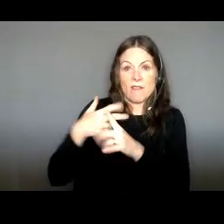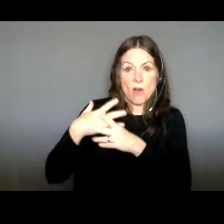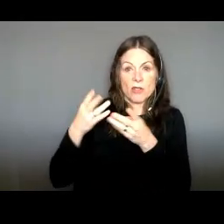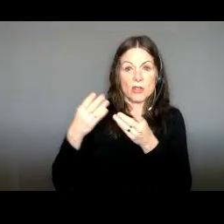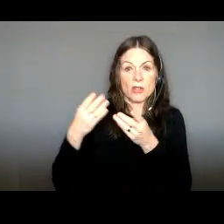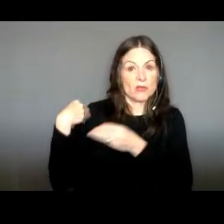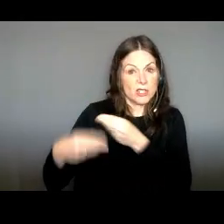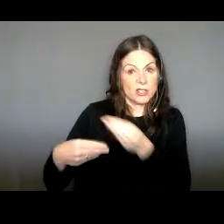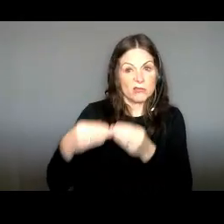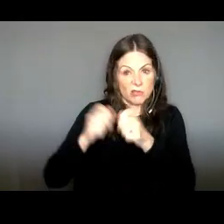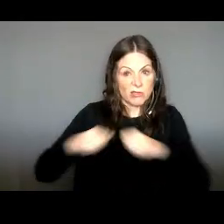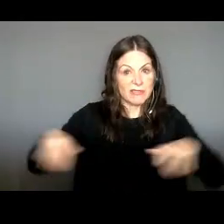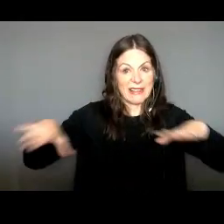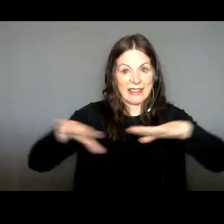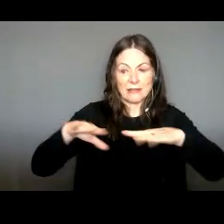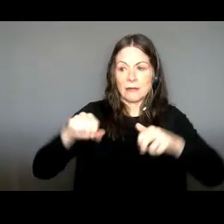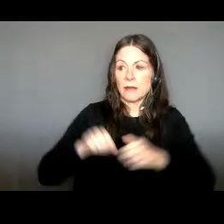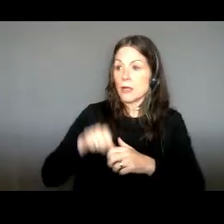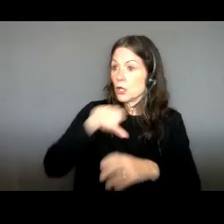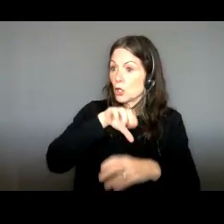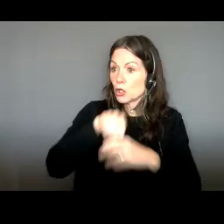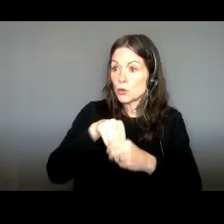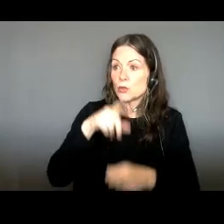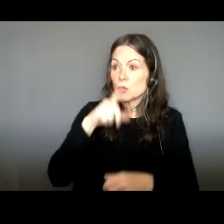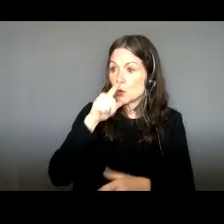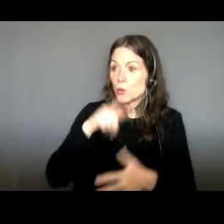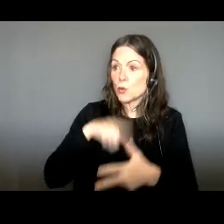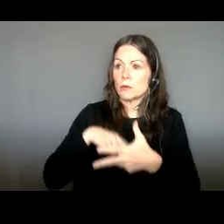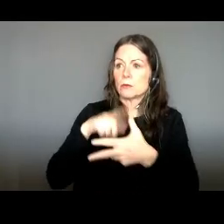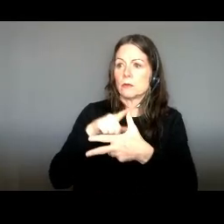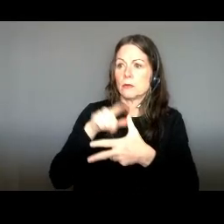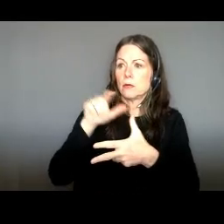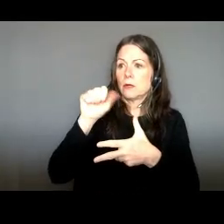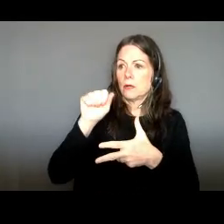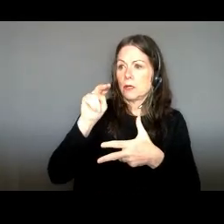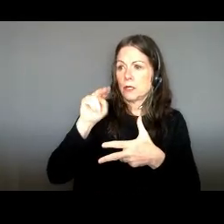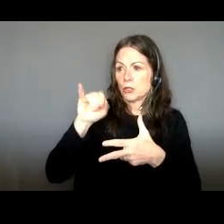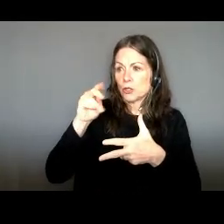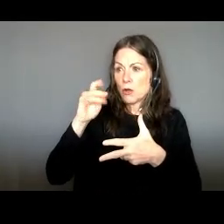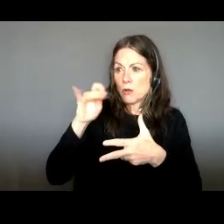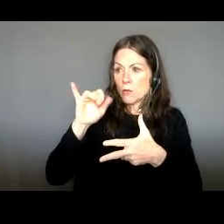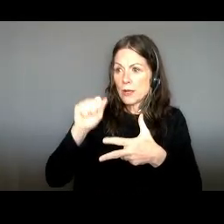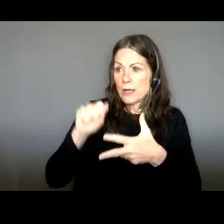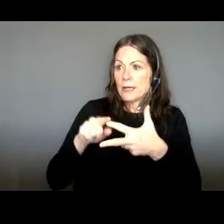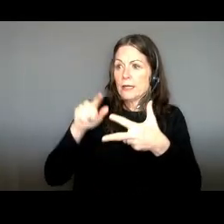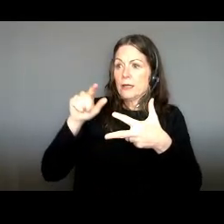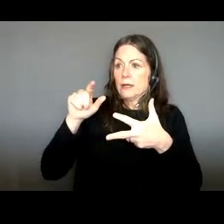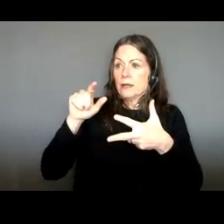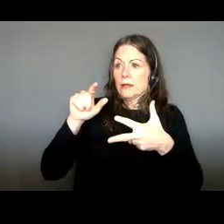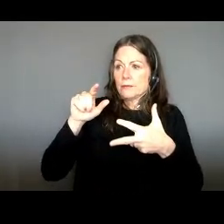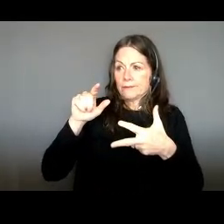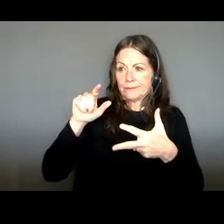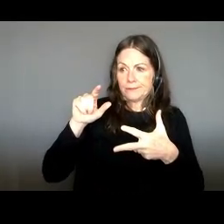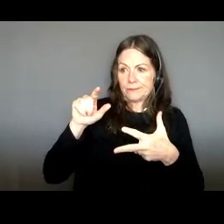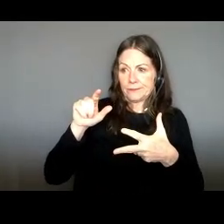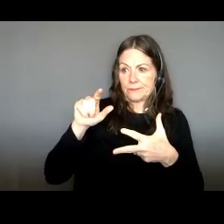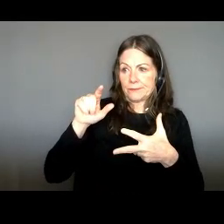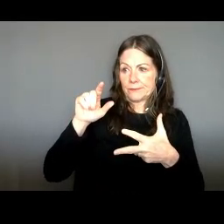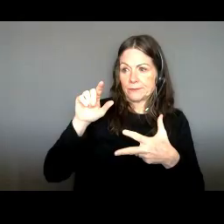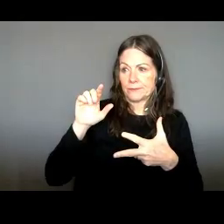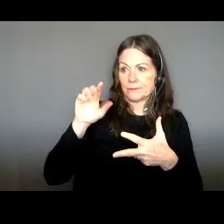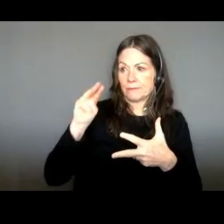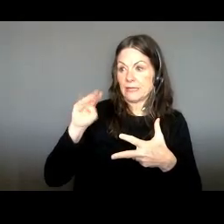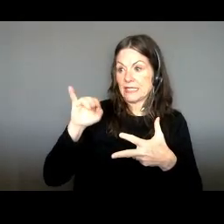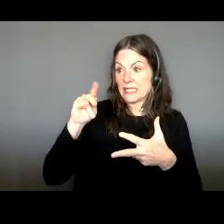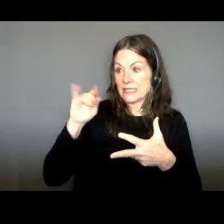The territories include the Wendat, Anishinaabeg Nation, the Haudenosaunee Confederacy, the Mississaugas